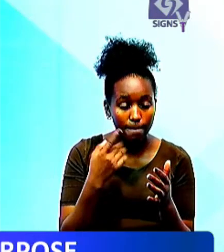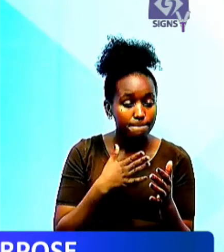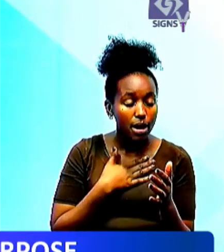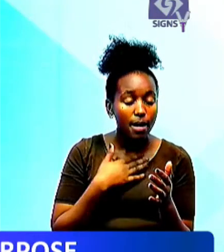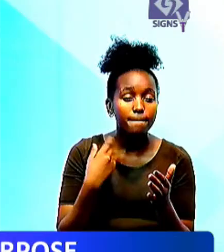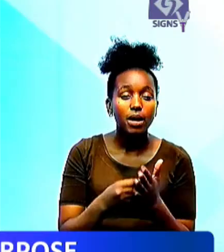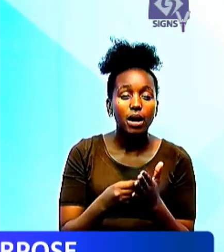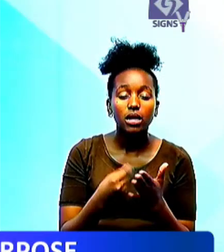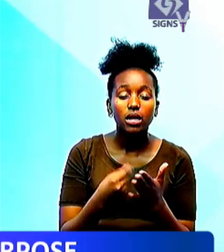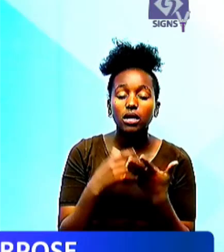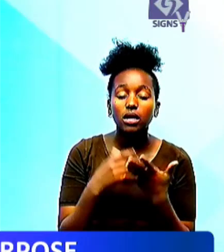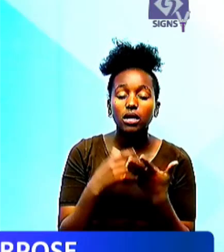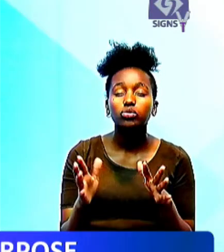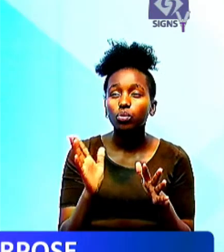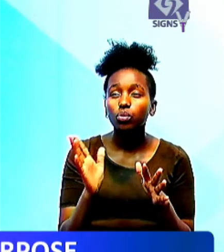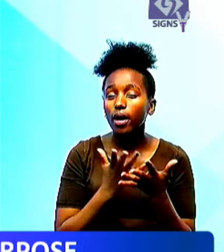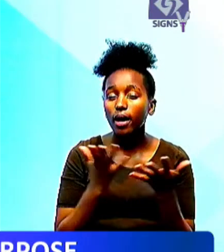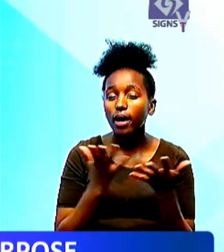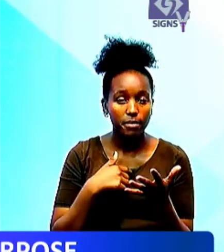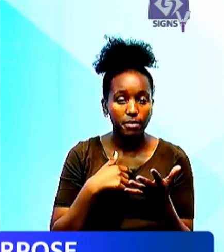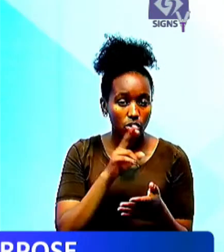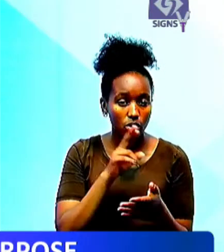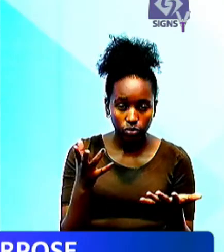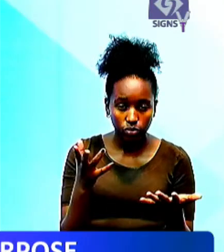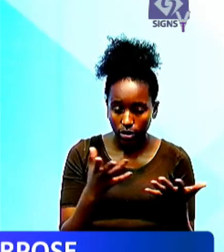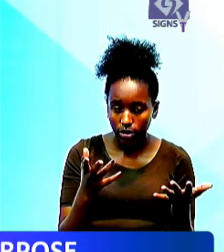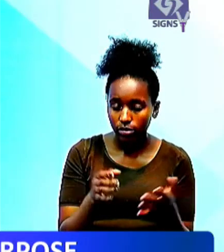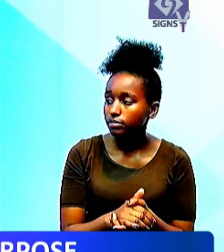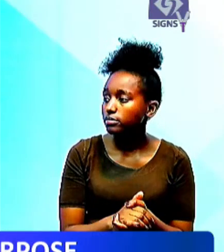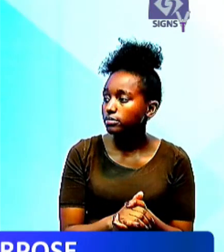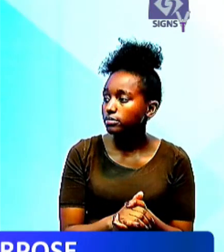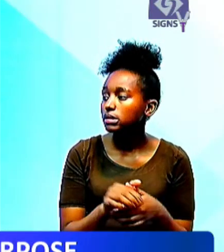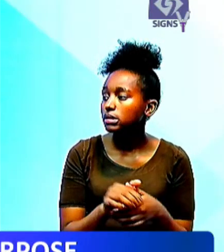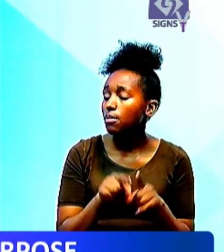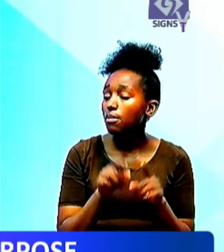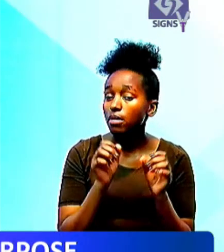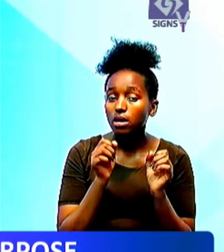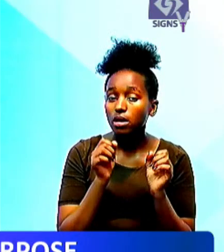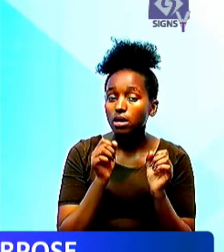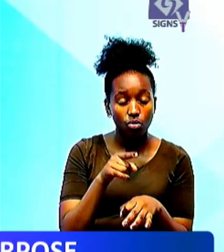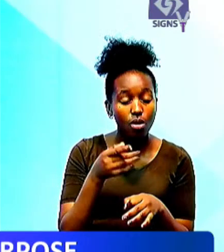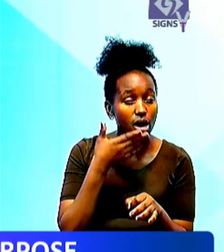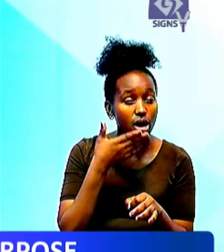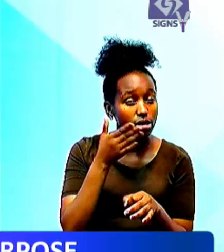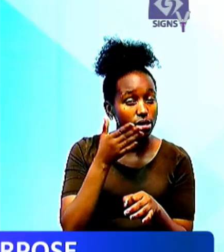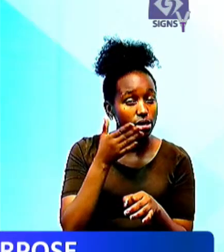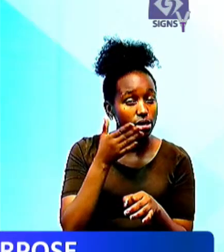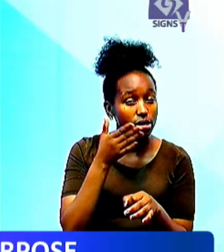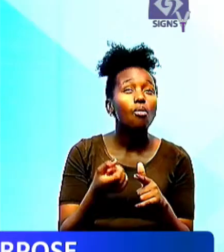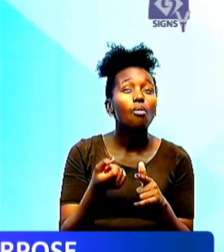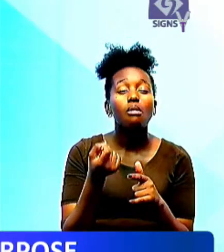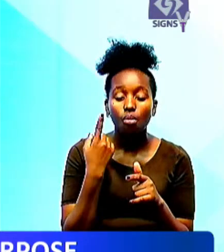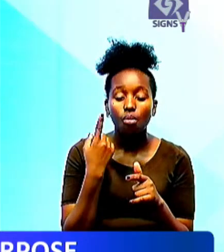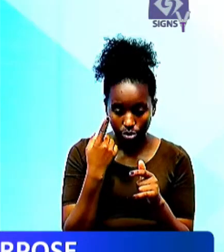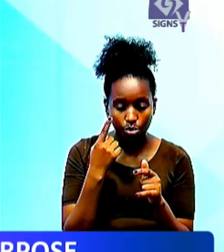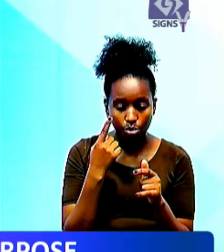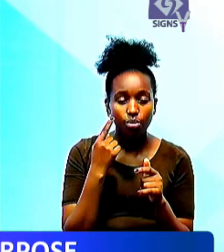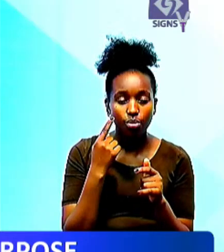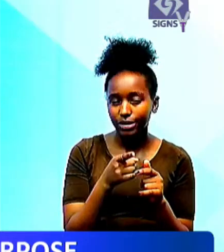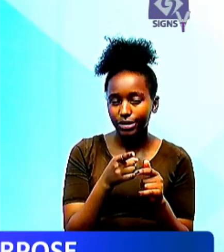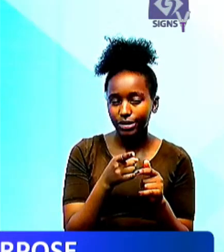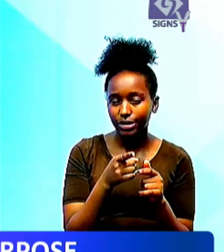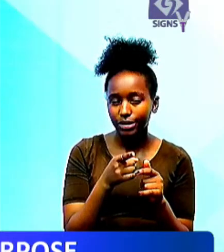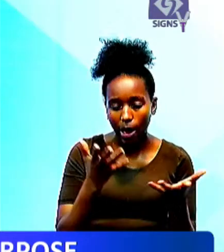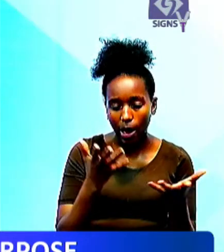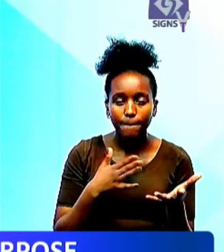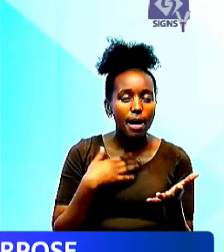go. Even look on your expenses, and it will tell you your interest and where your money goes. Check how much, because for you to invest,